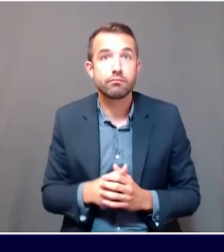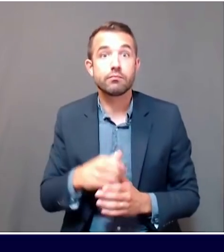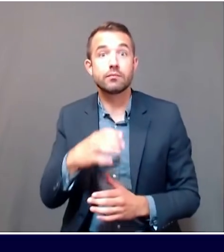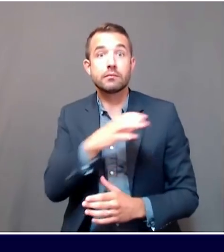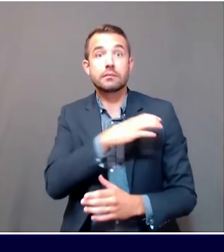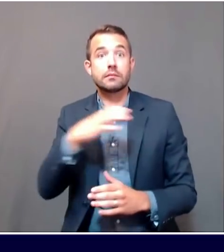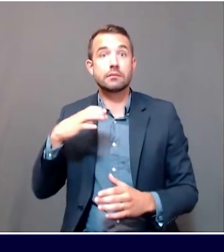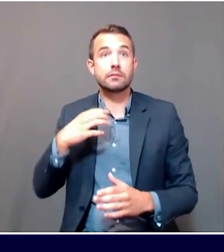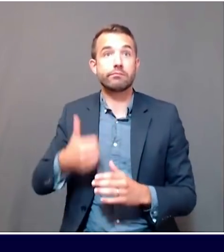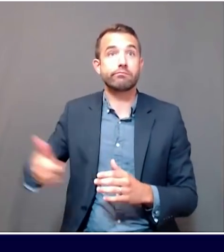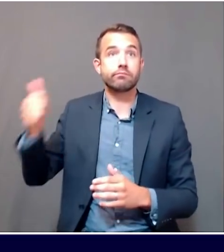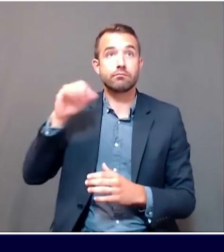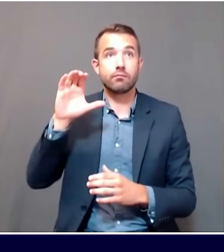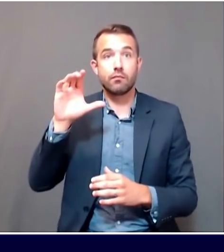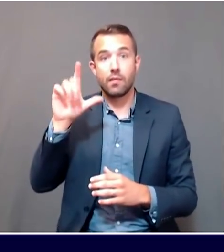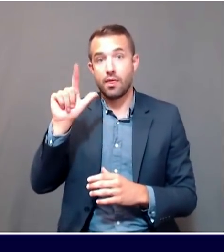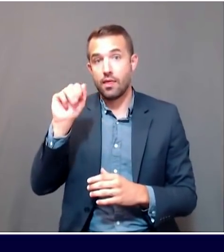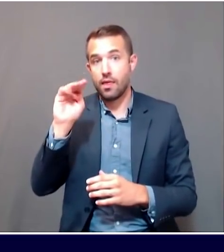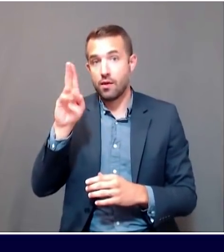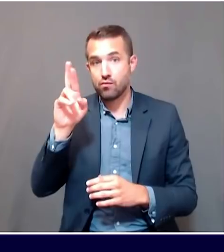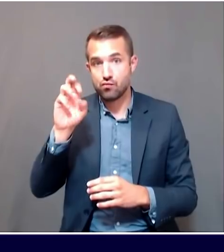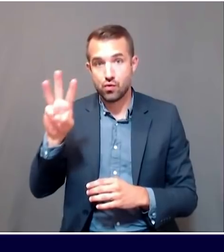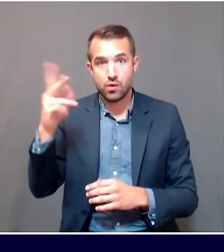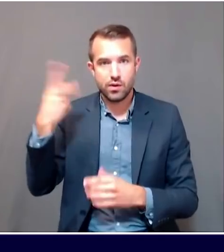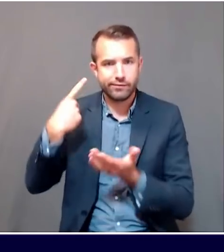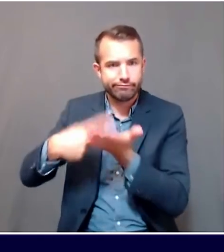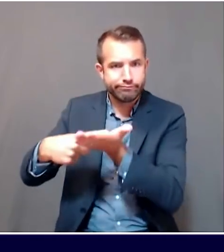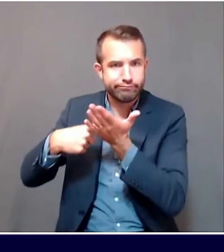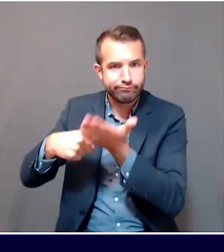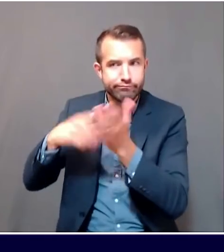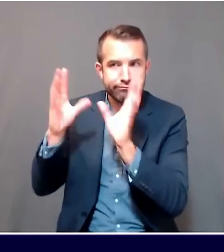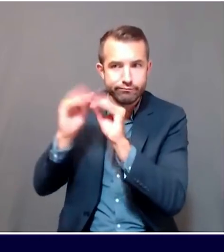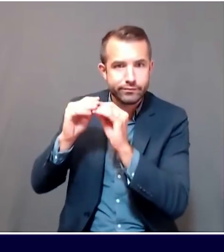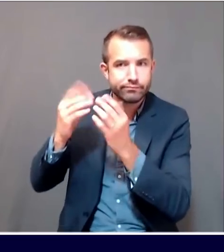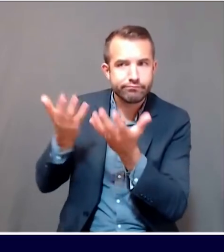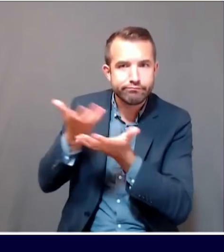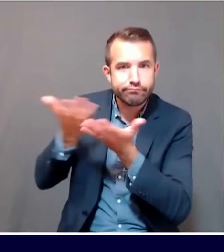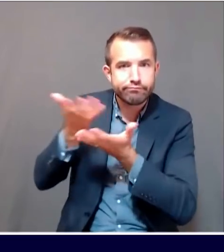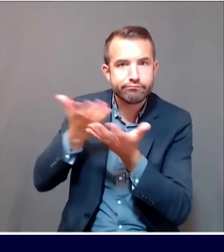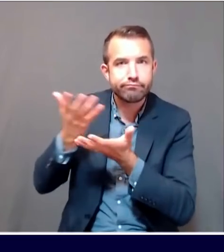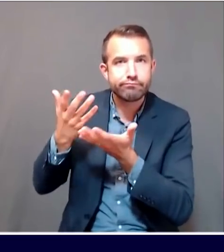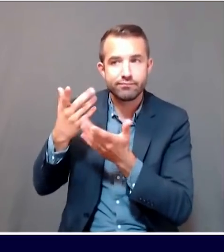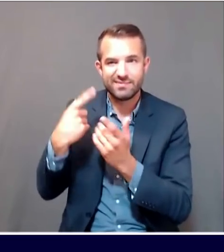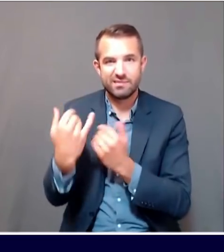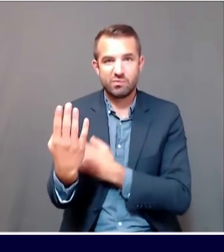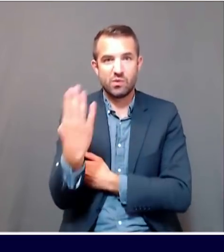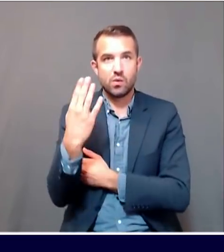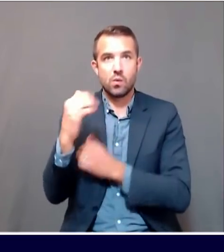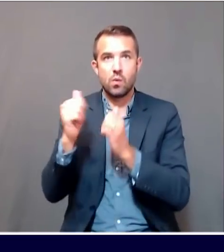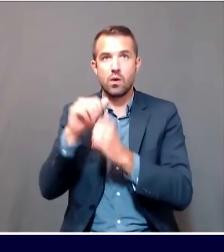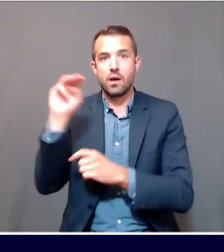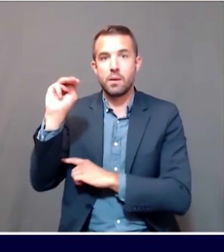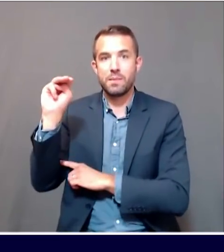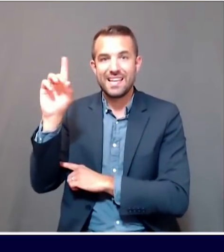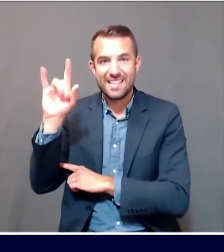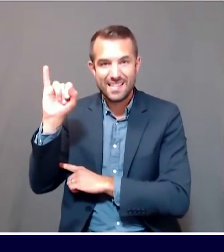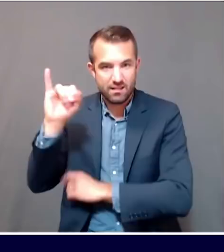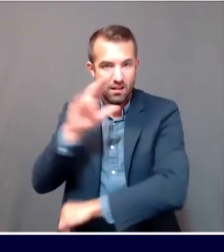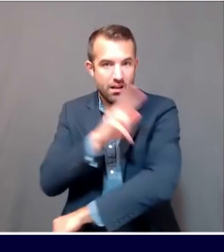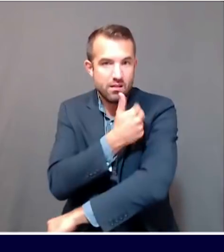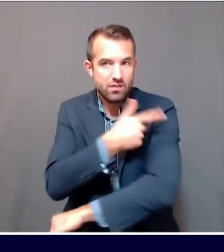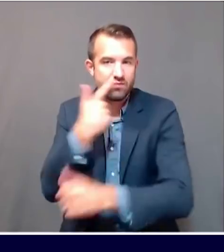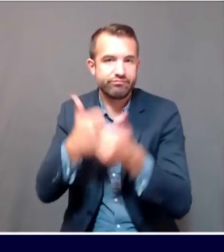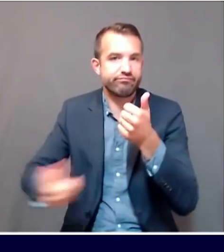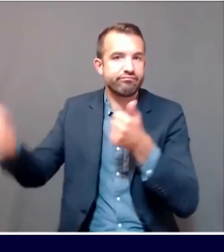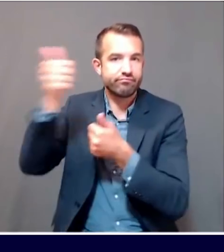Commissioner Lambrou and I had a very productive meeting earlier today with MDI Hospital President Blank and a member